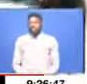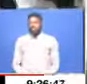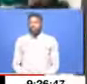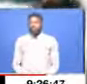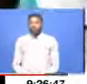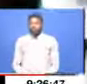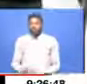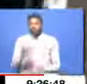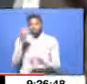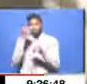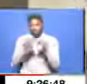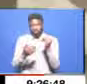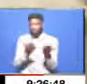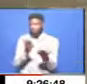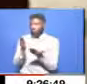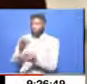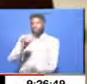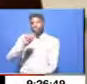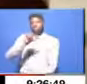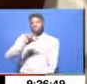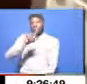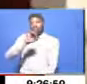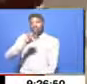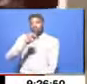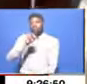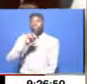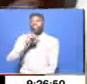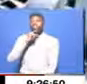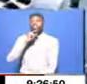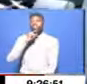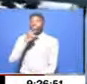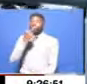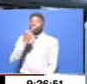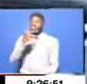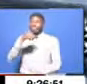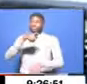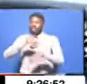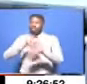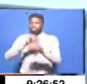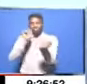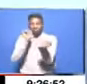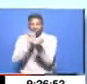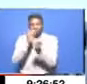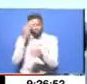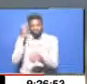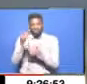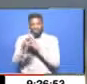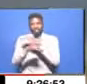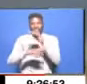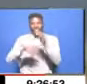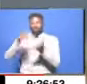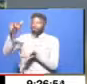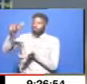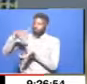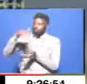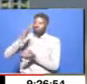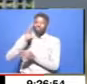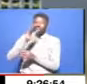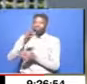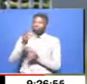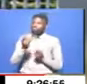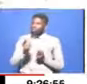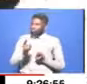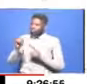Finally, Alvin Shivondo, the man arrested twice for stealing at a local supermarket, will be taken to Mathare Hospital